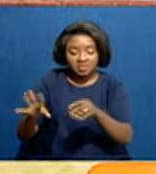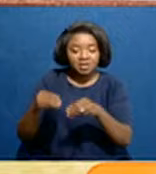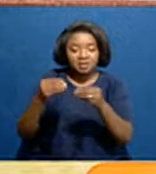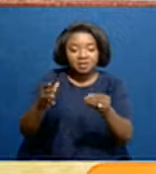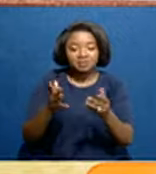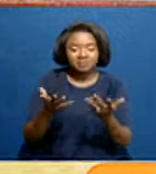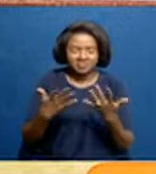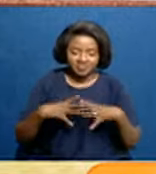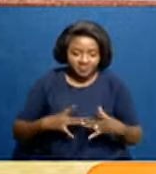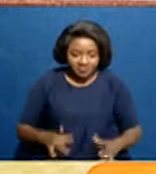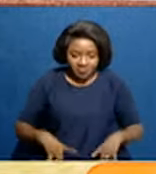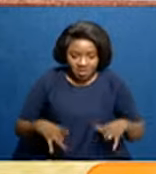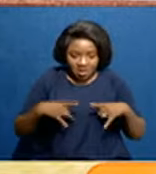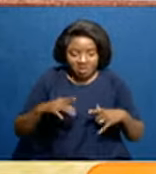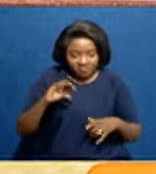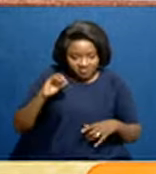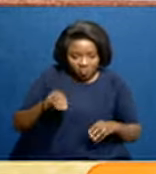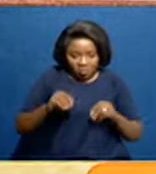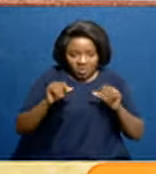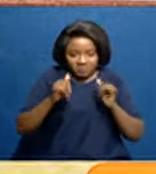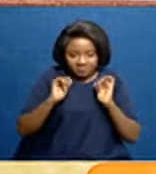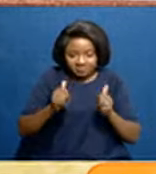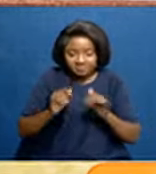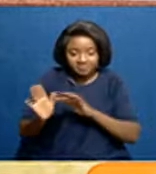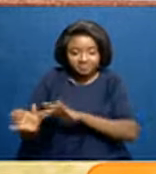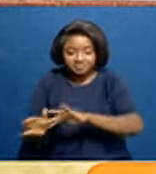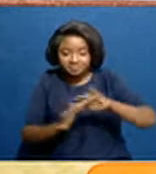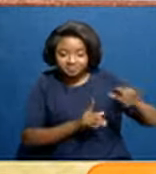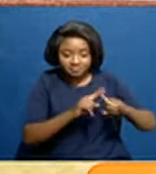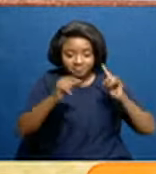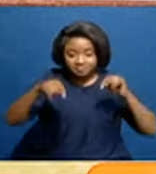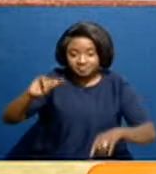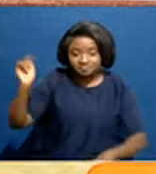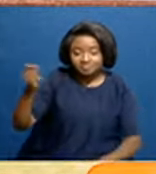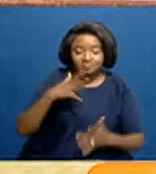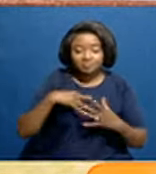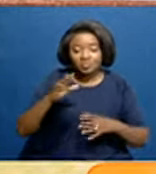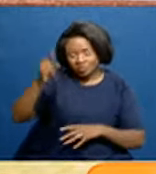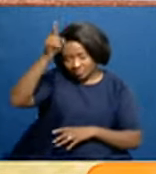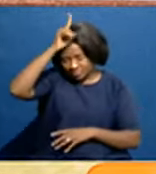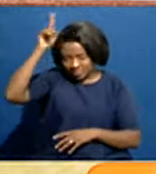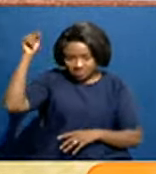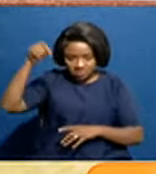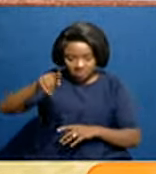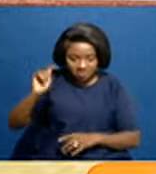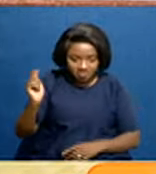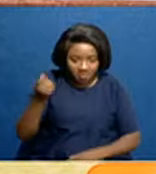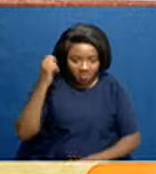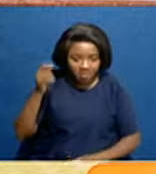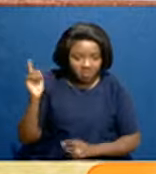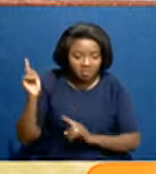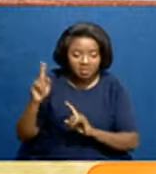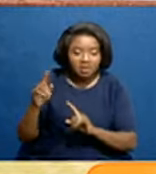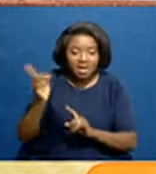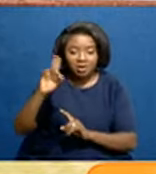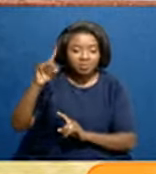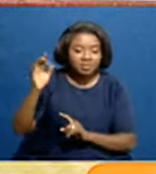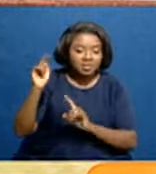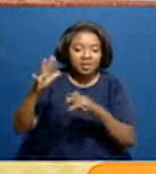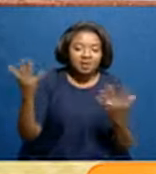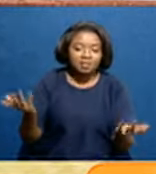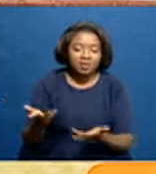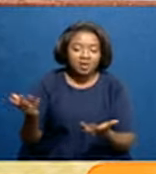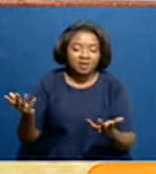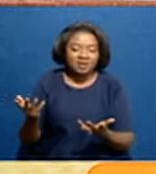Kenya. When people migrate from rural area and they come to, what do they find, Jeff? As I said, they find a place where